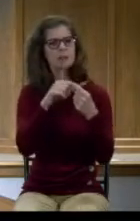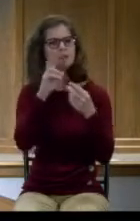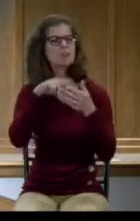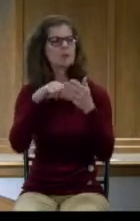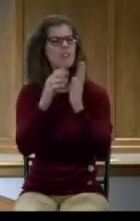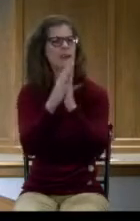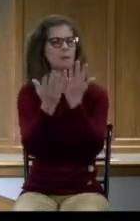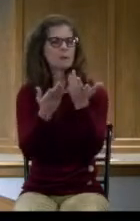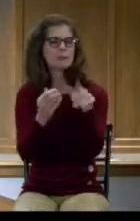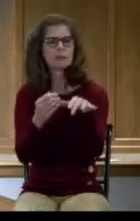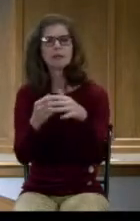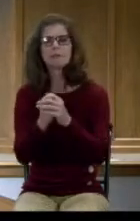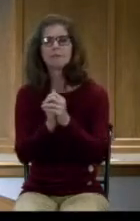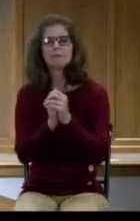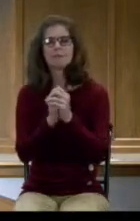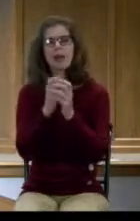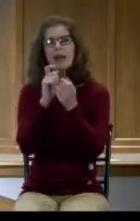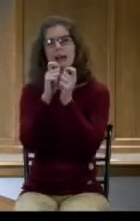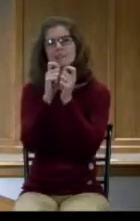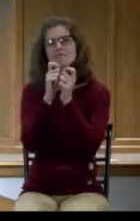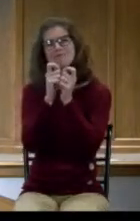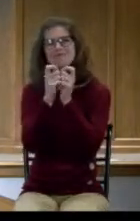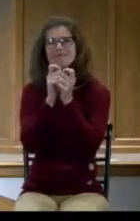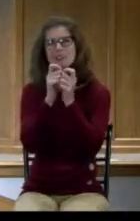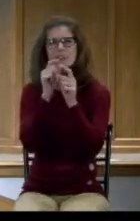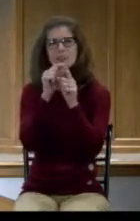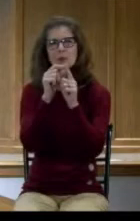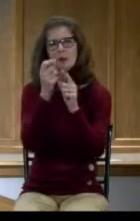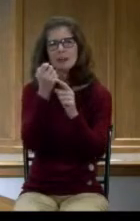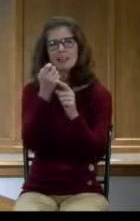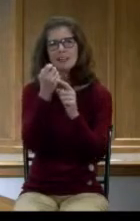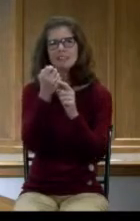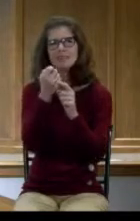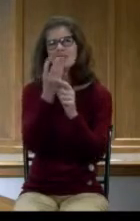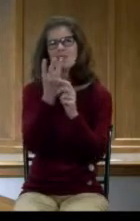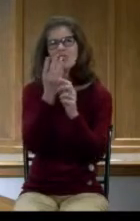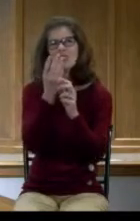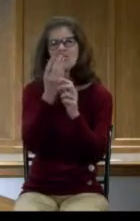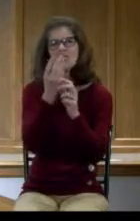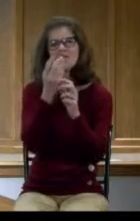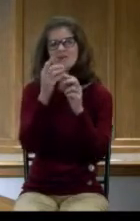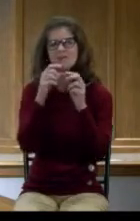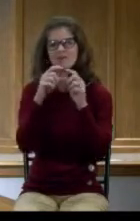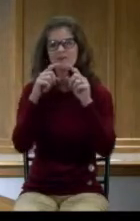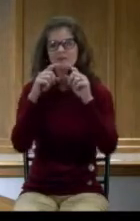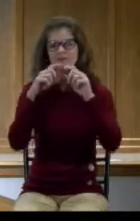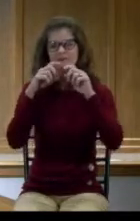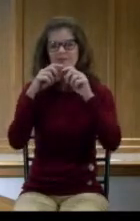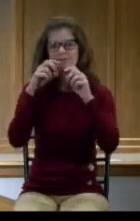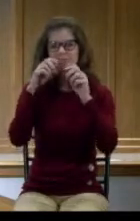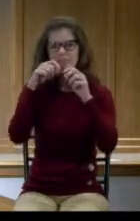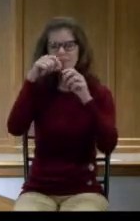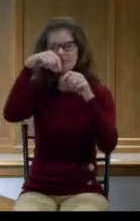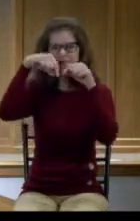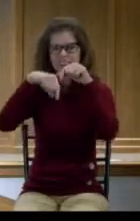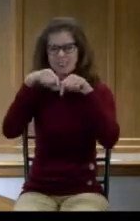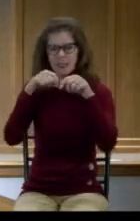tweaked the wording and changed quite a few of the details, but that book is the source of this. But I want to give you three